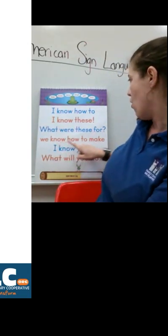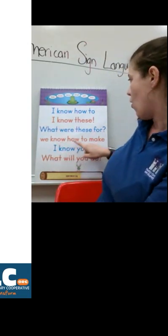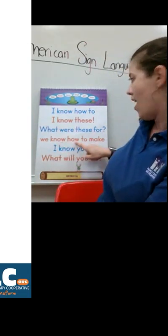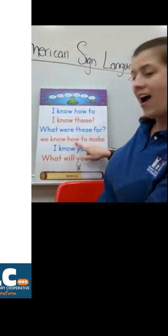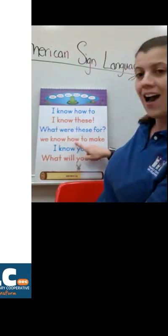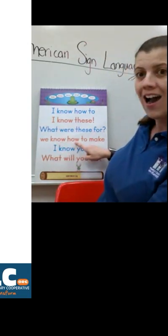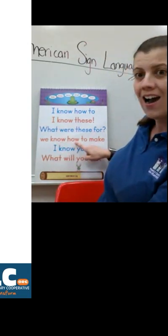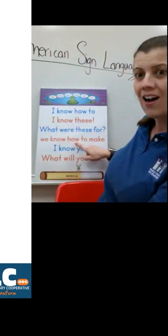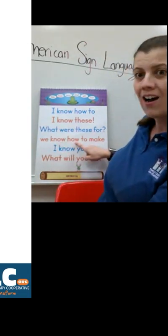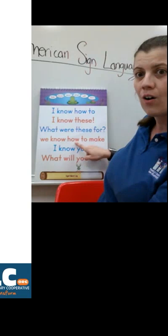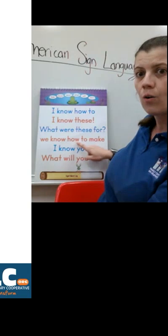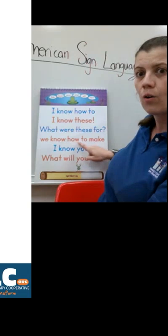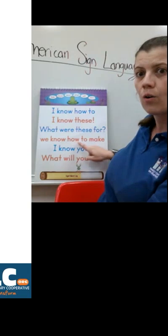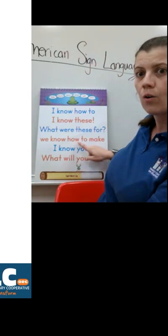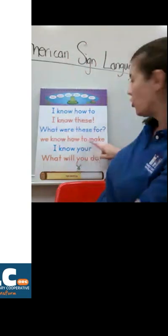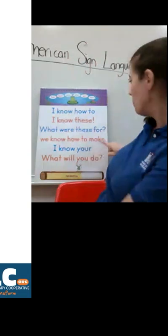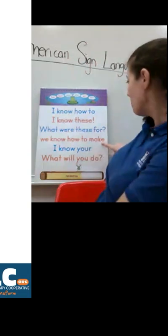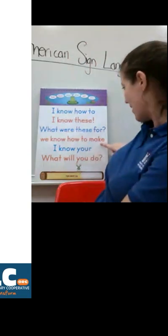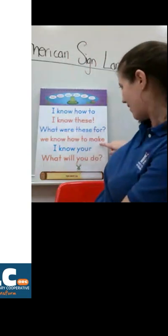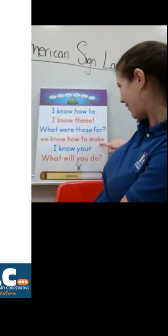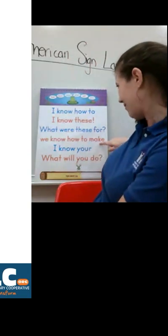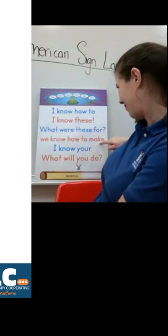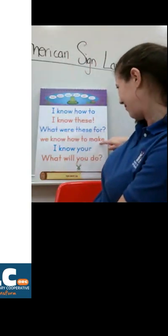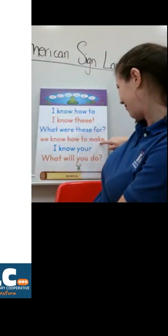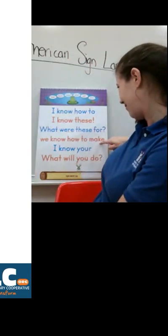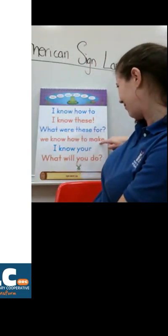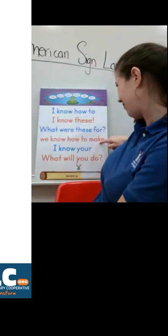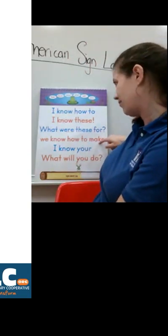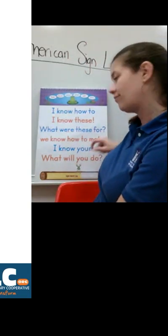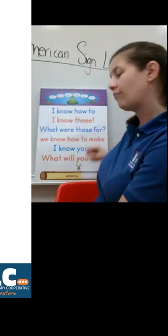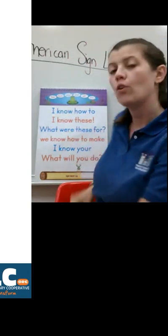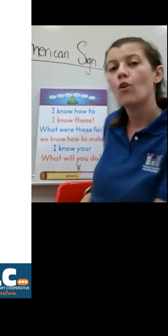we know how to make.